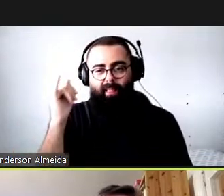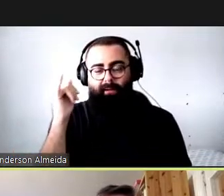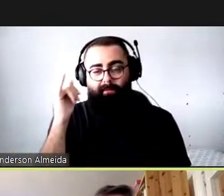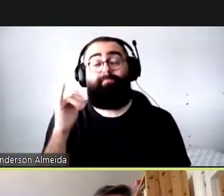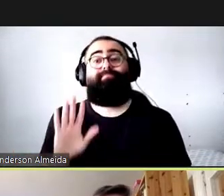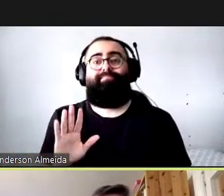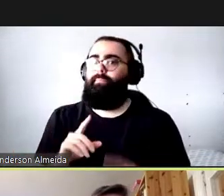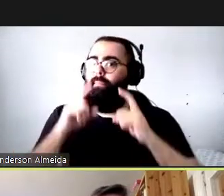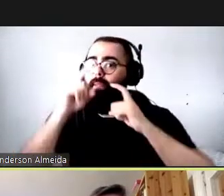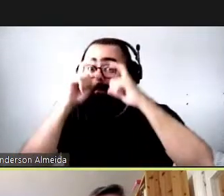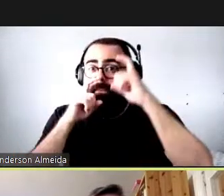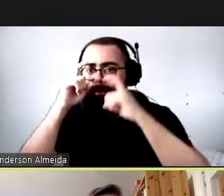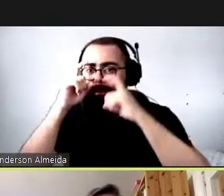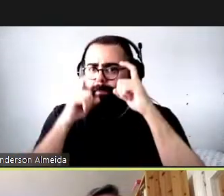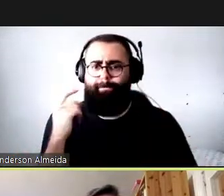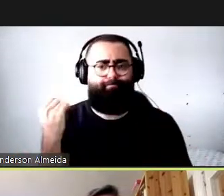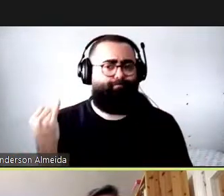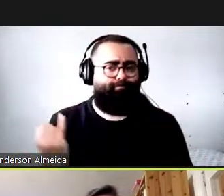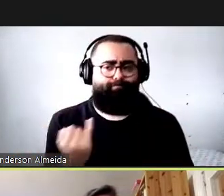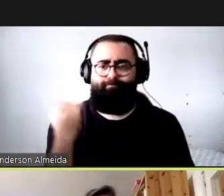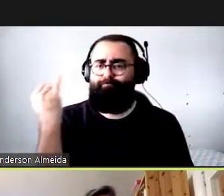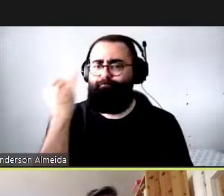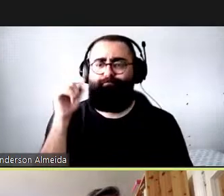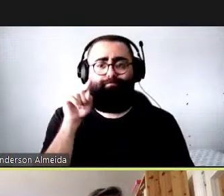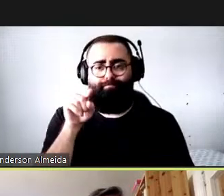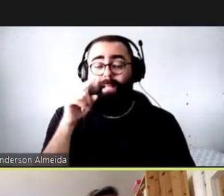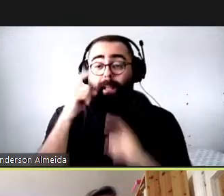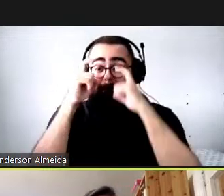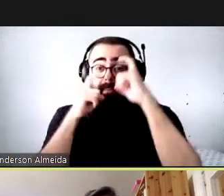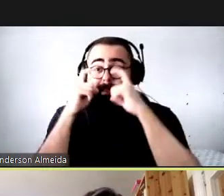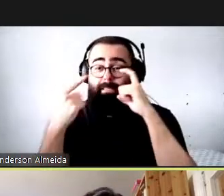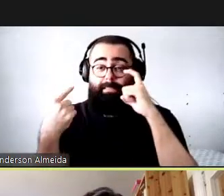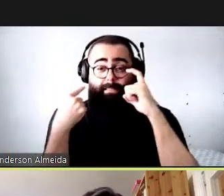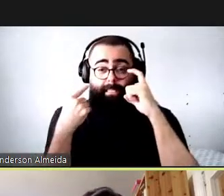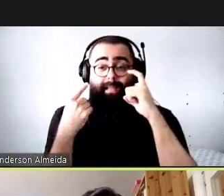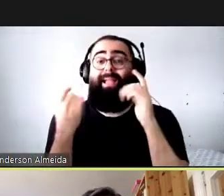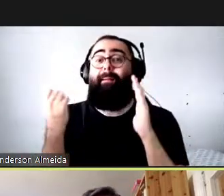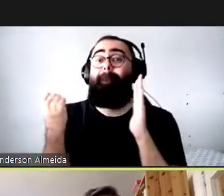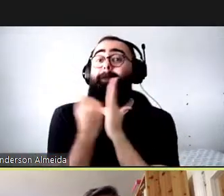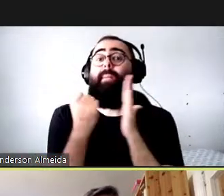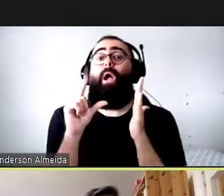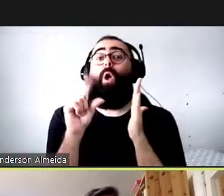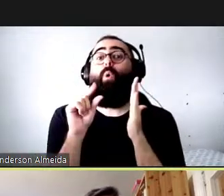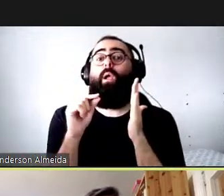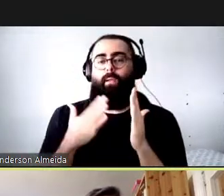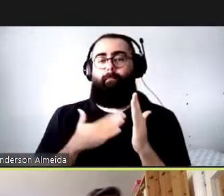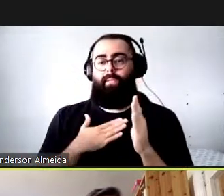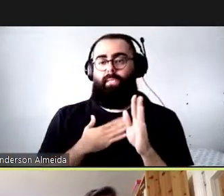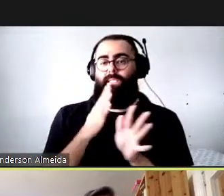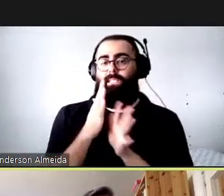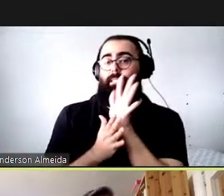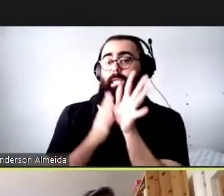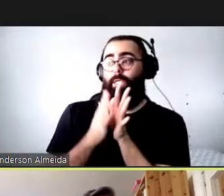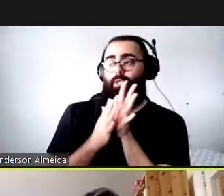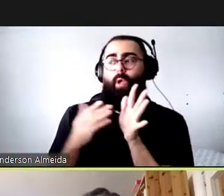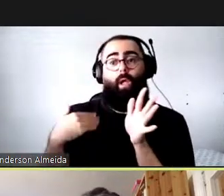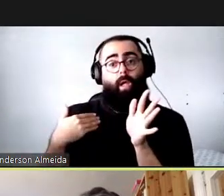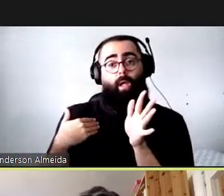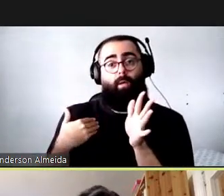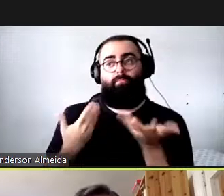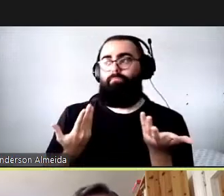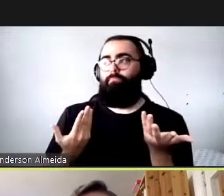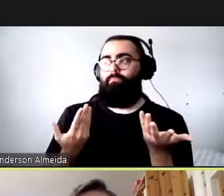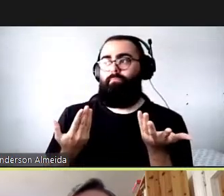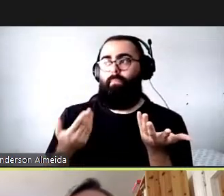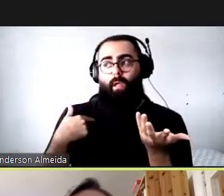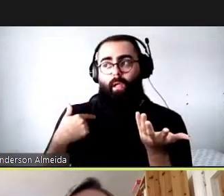non-manuals are important for marking the signer's perspective, for marking, whose point of view the signer